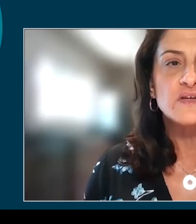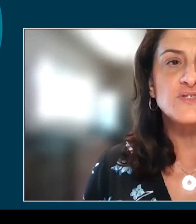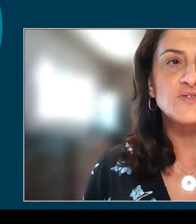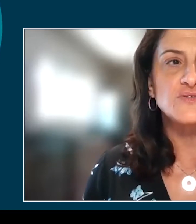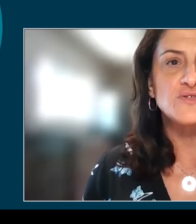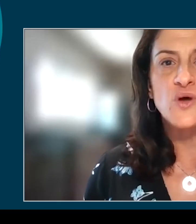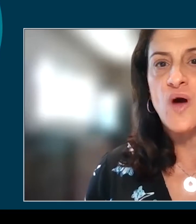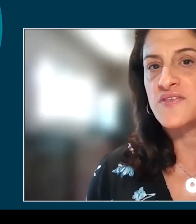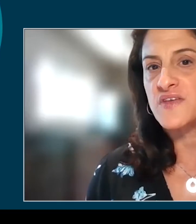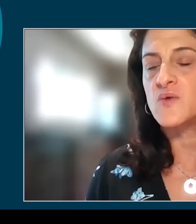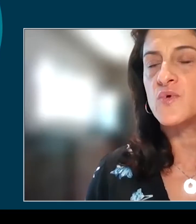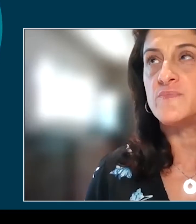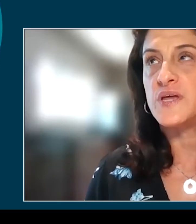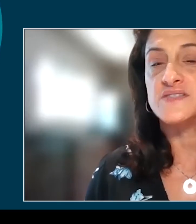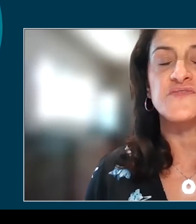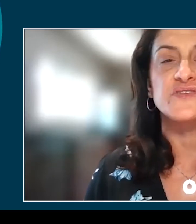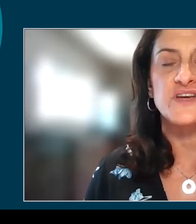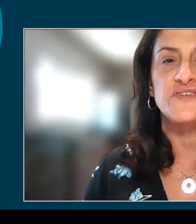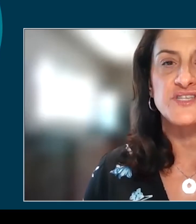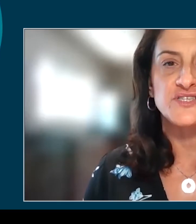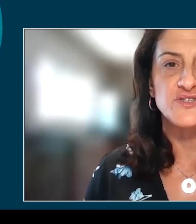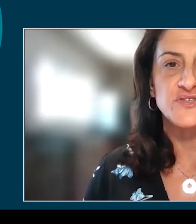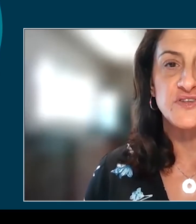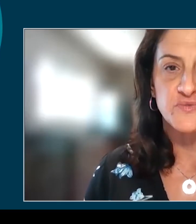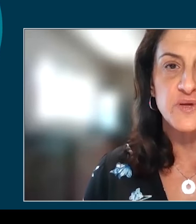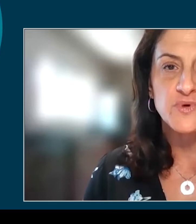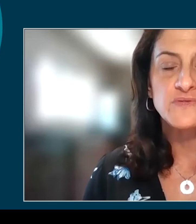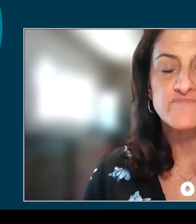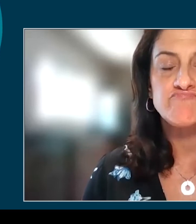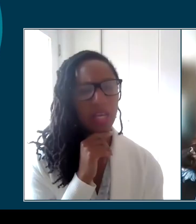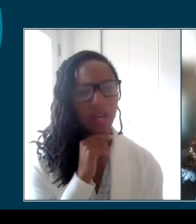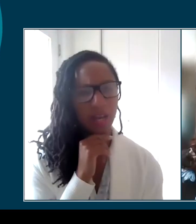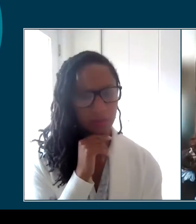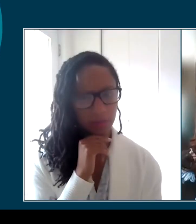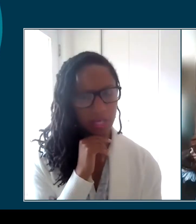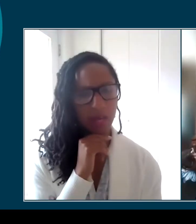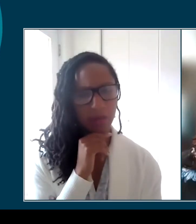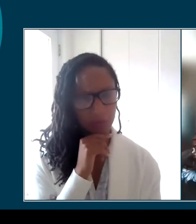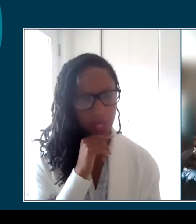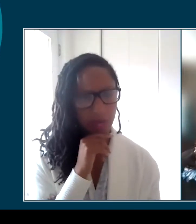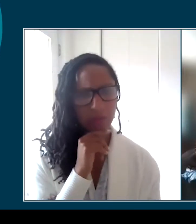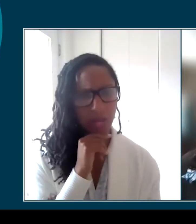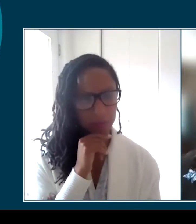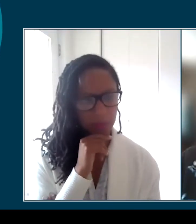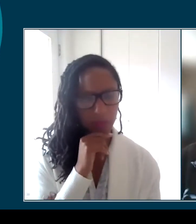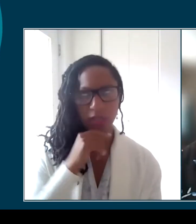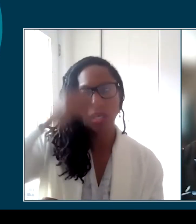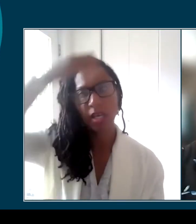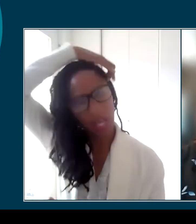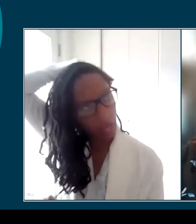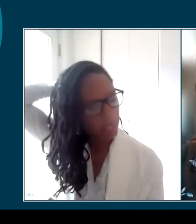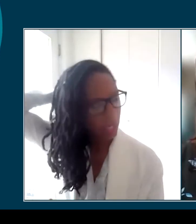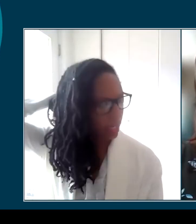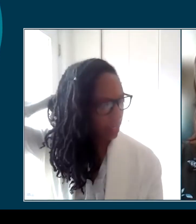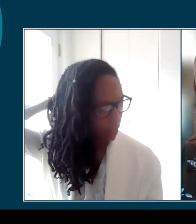person. So I think it would be a different definition to different people. Yeah,